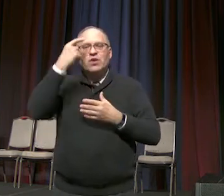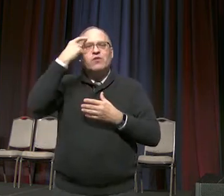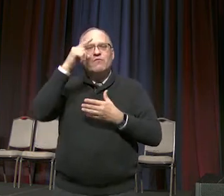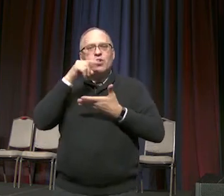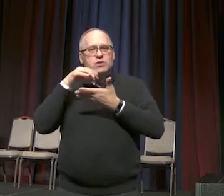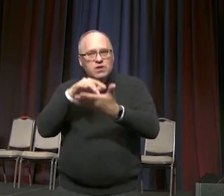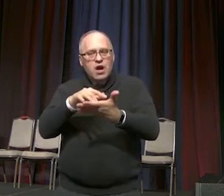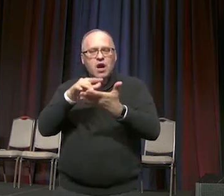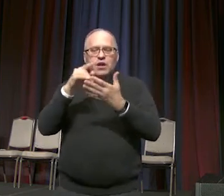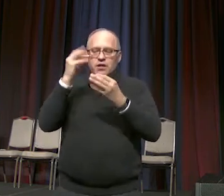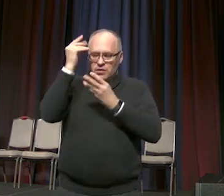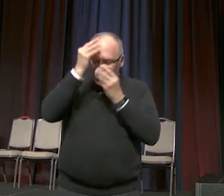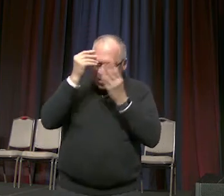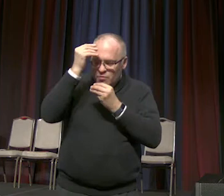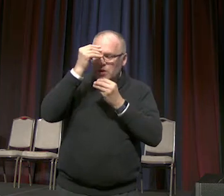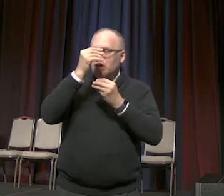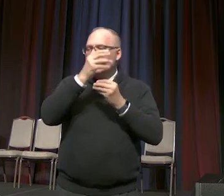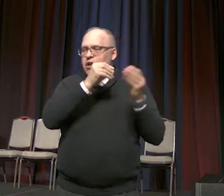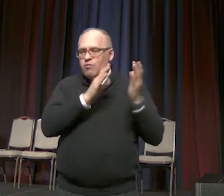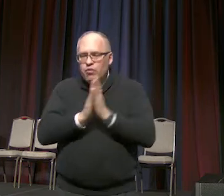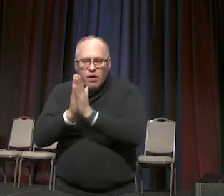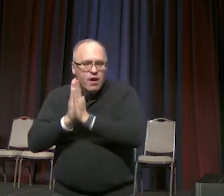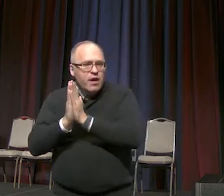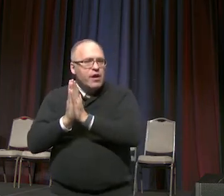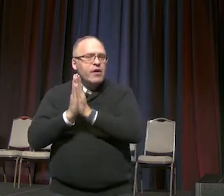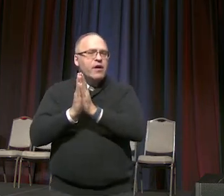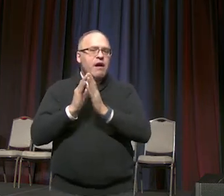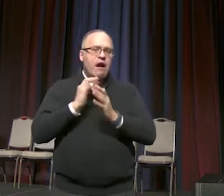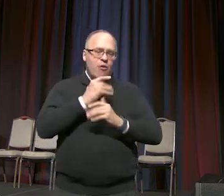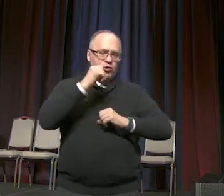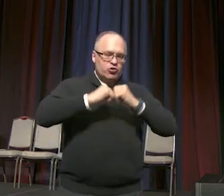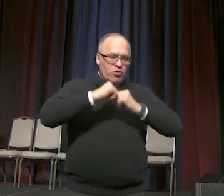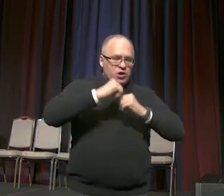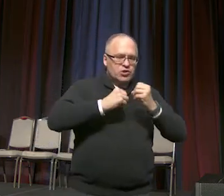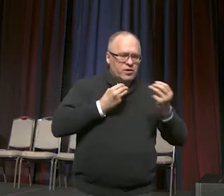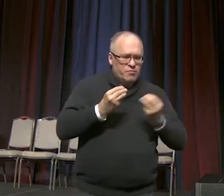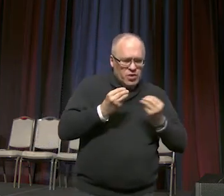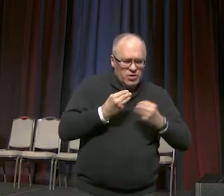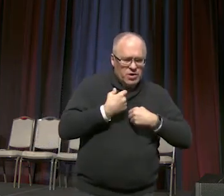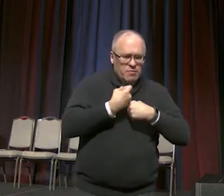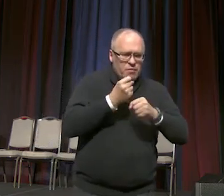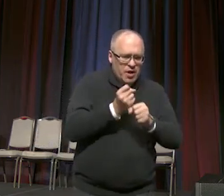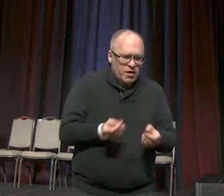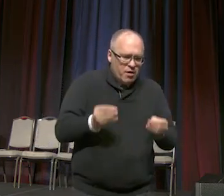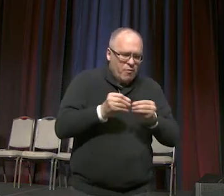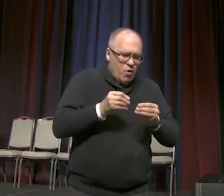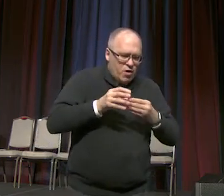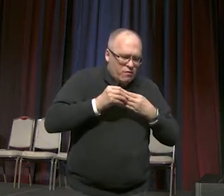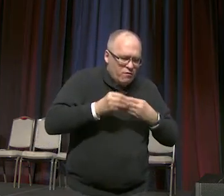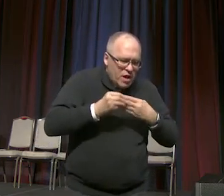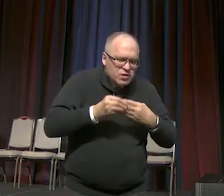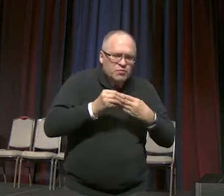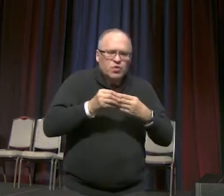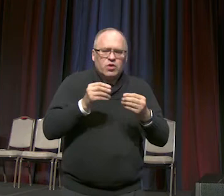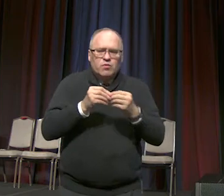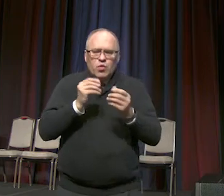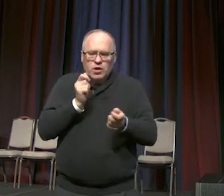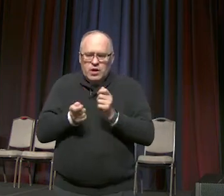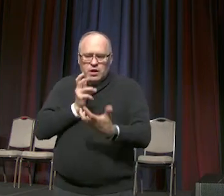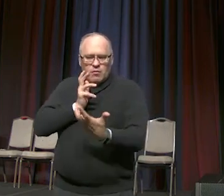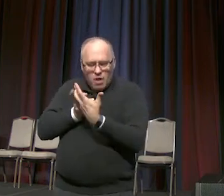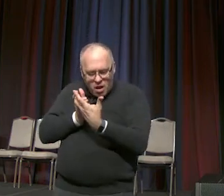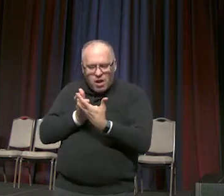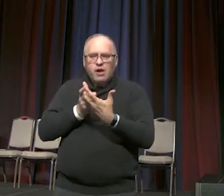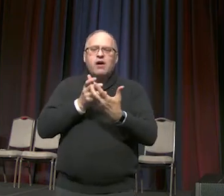prayer as we rethink our structures of ministry to make them more flexible and adaptable, more innovative